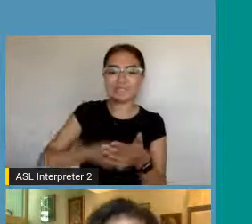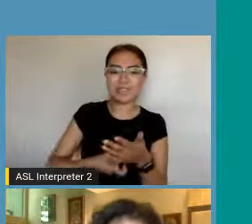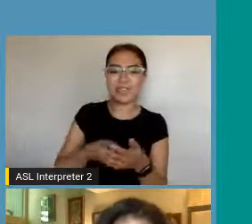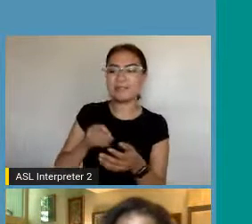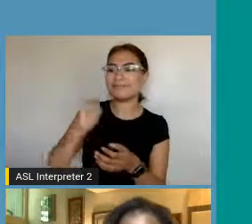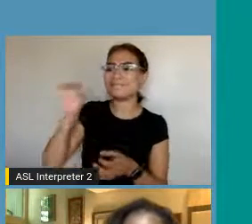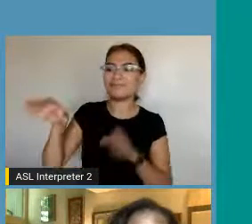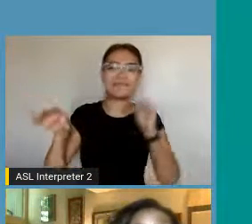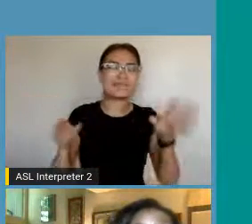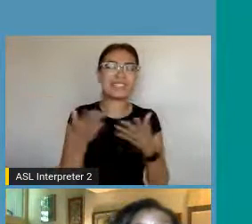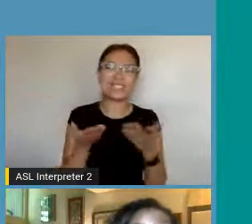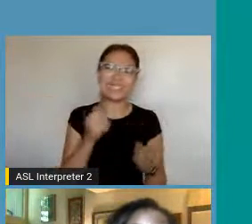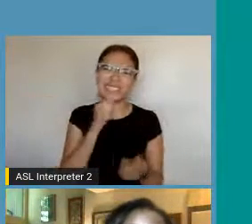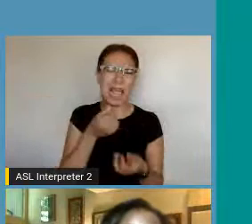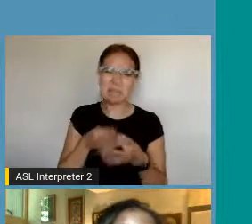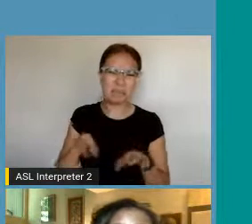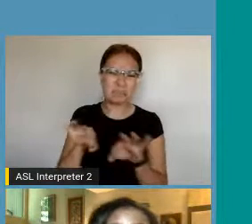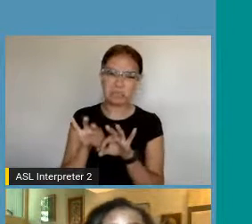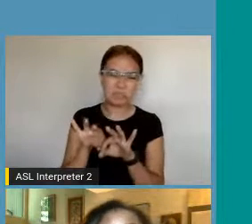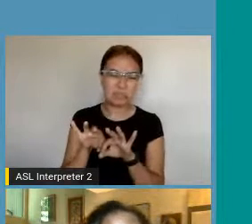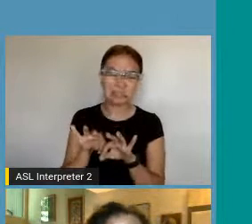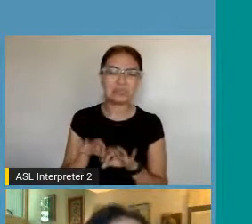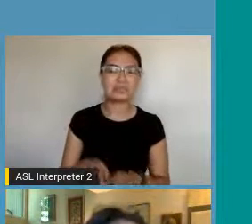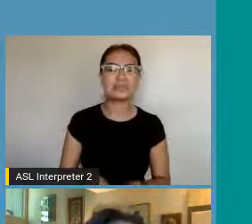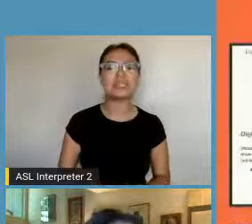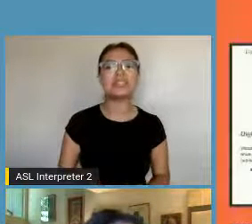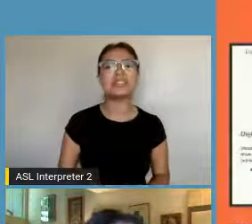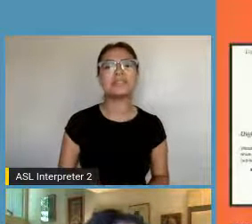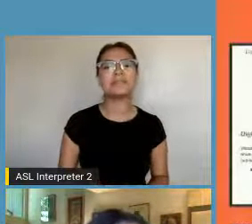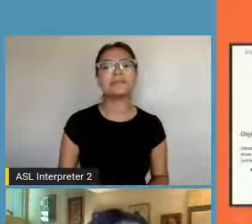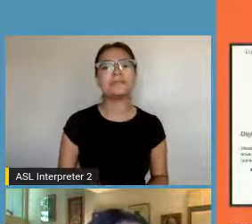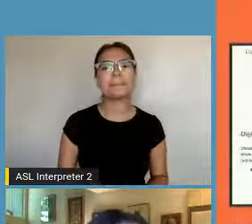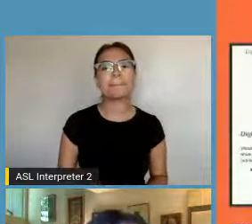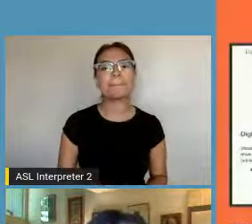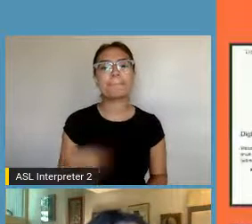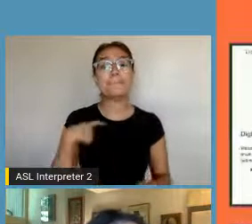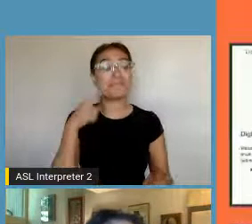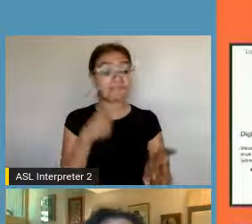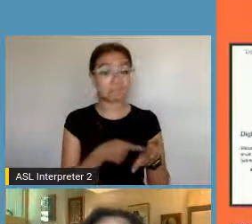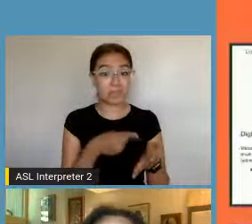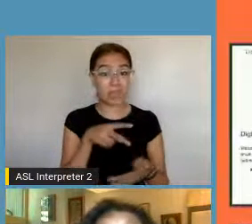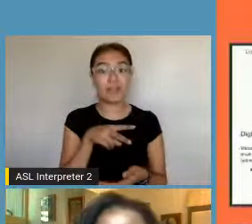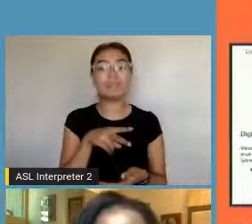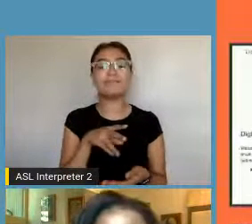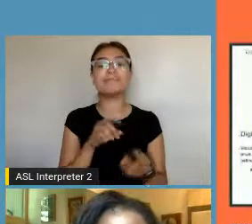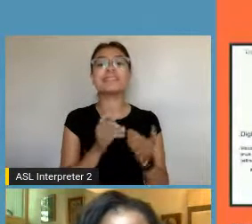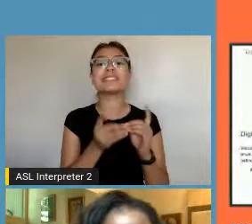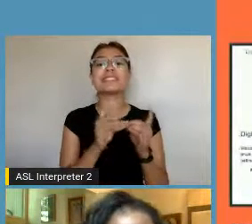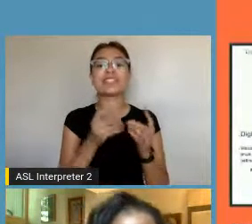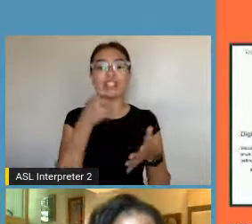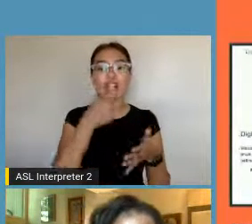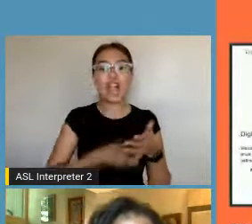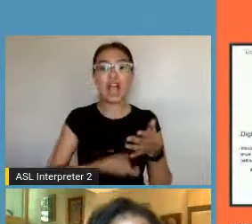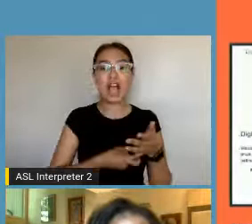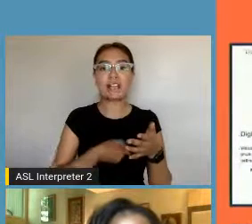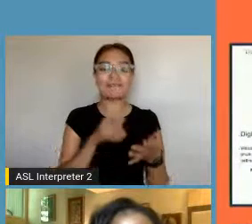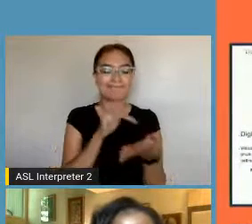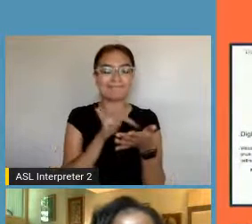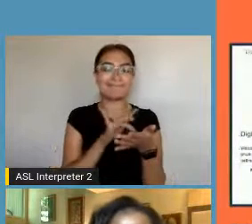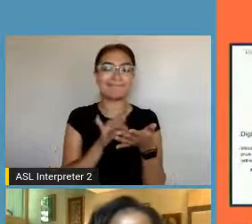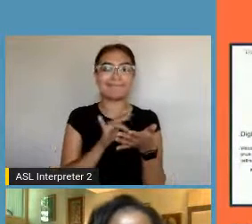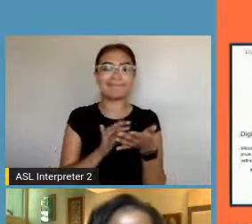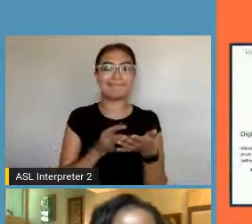results and profit. So there, I saw this interesting digitization cost calculator where you can